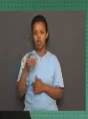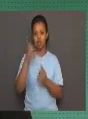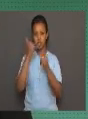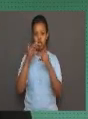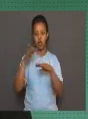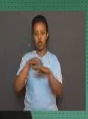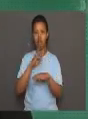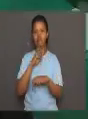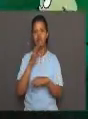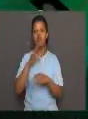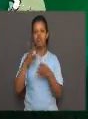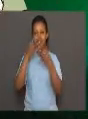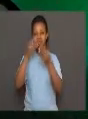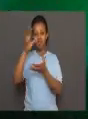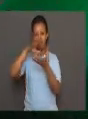the water?